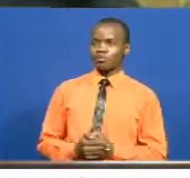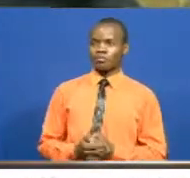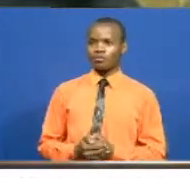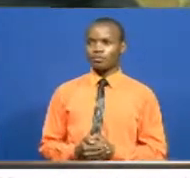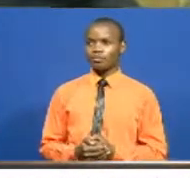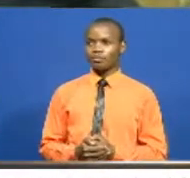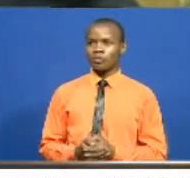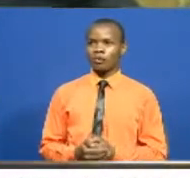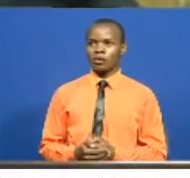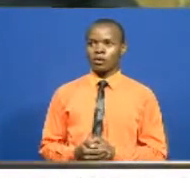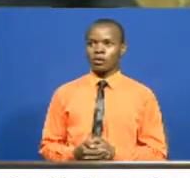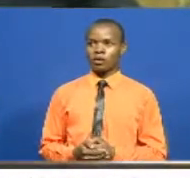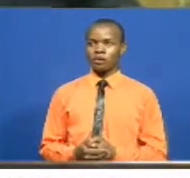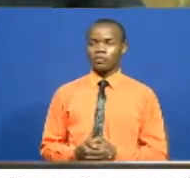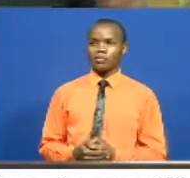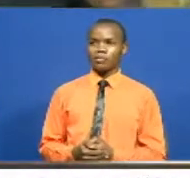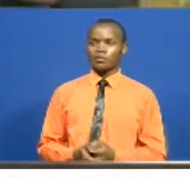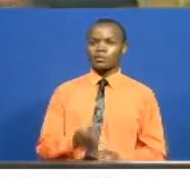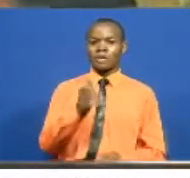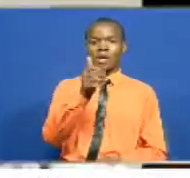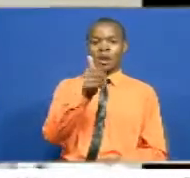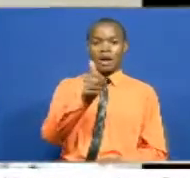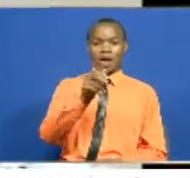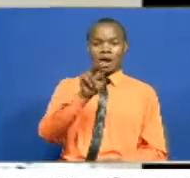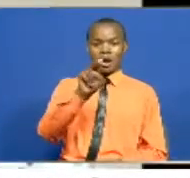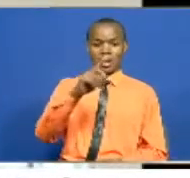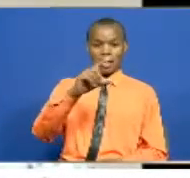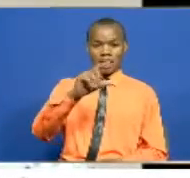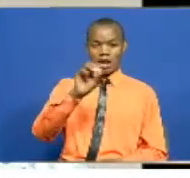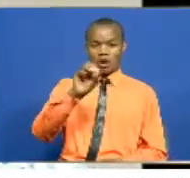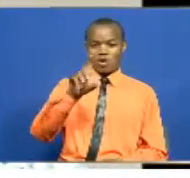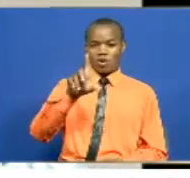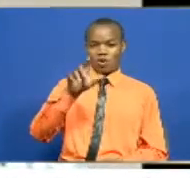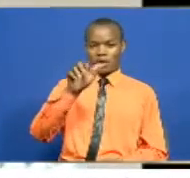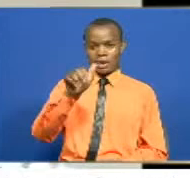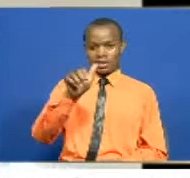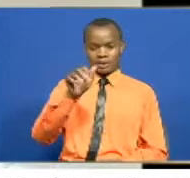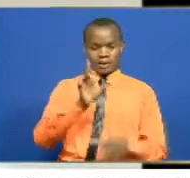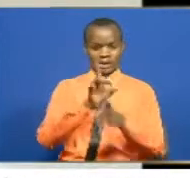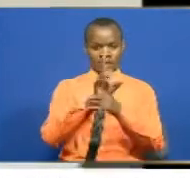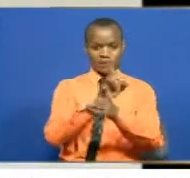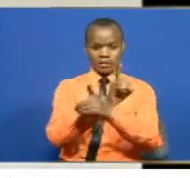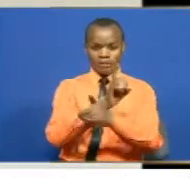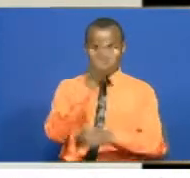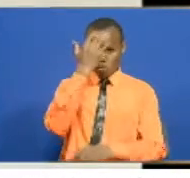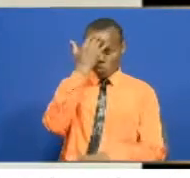Angola will take a little bit different team for this competition because